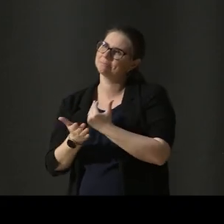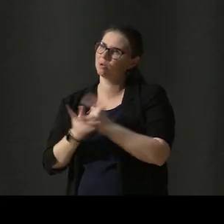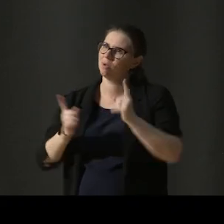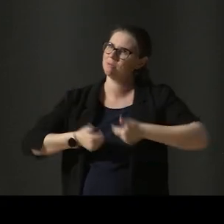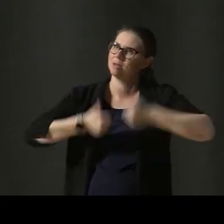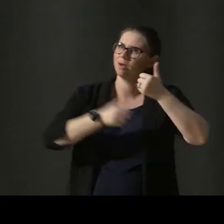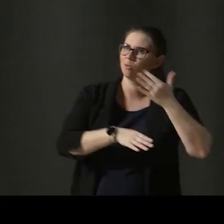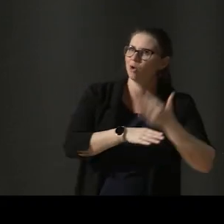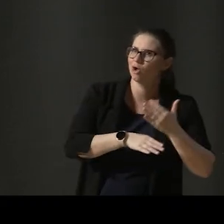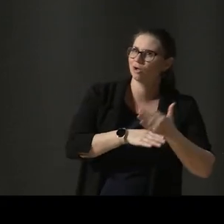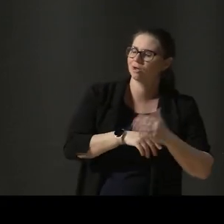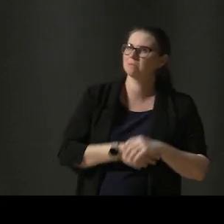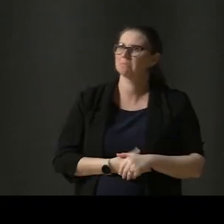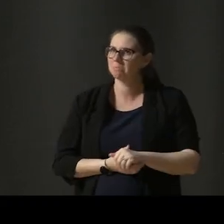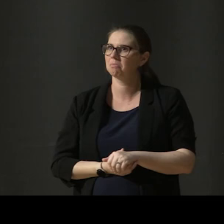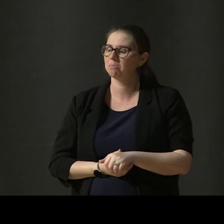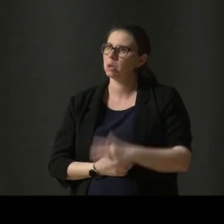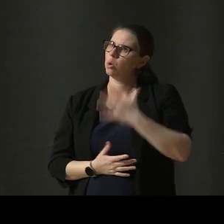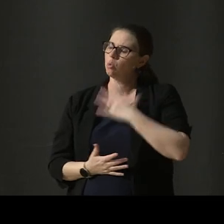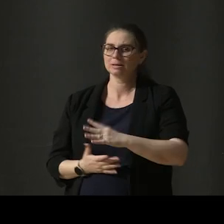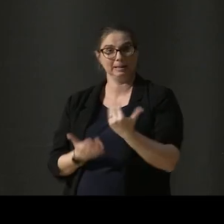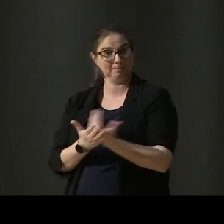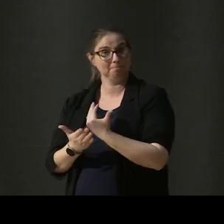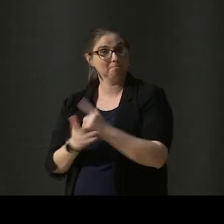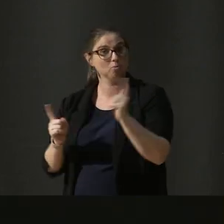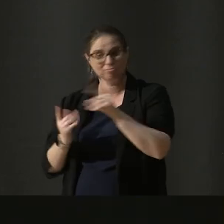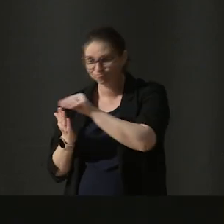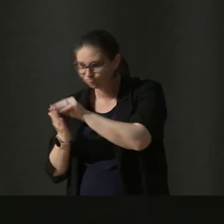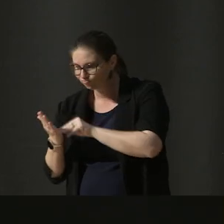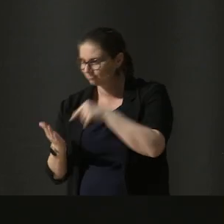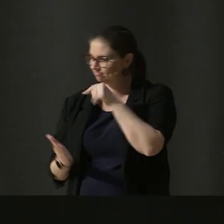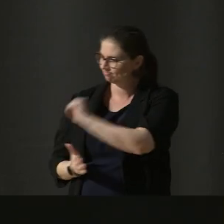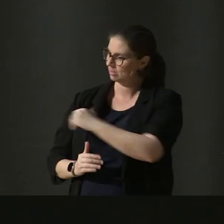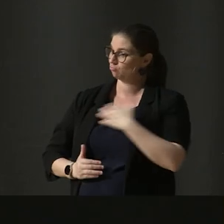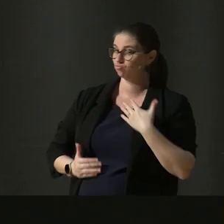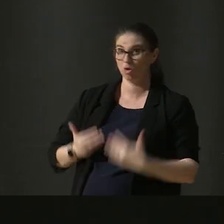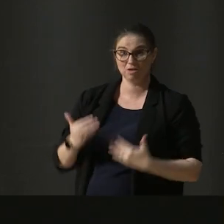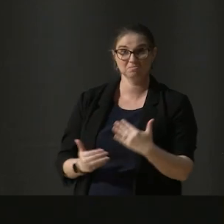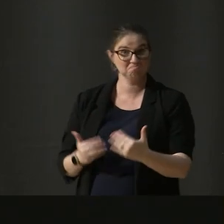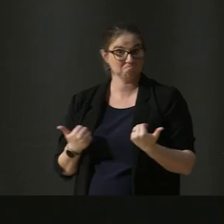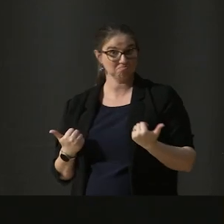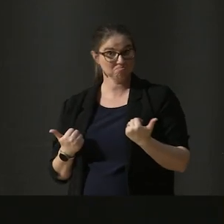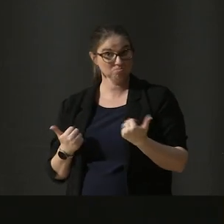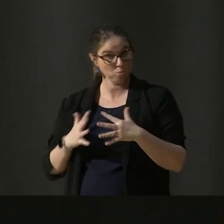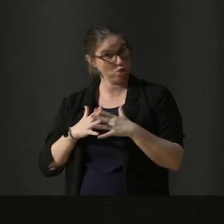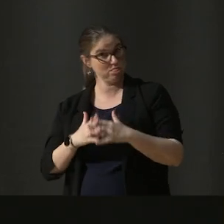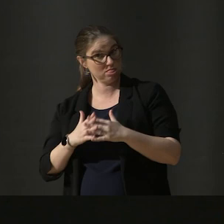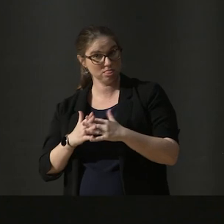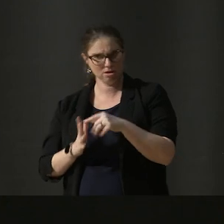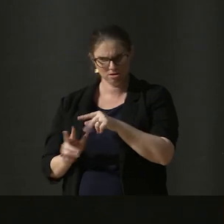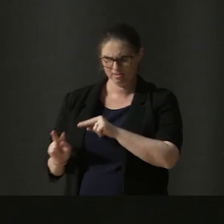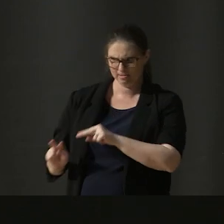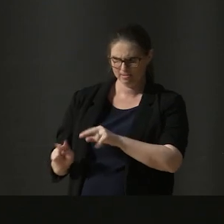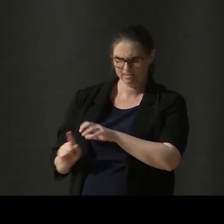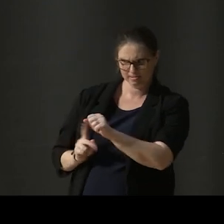We want to continue documenting progress. It's healthy, it's helpful, and encouraging to track growth in a tangible